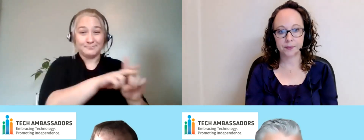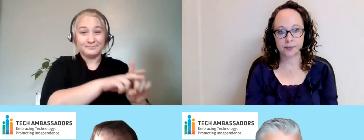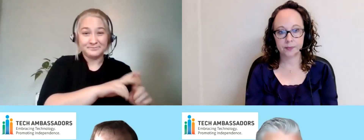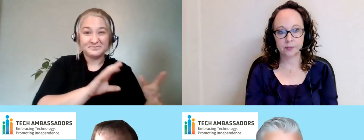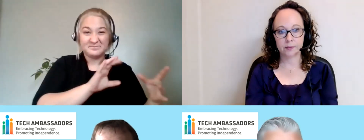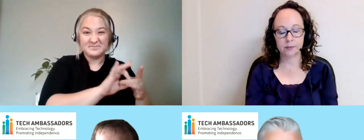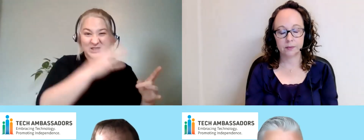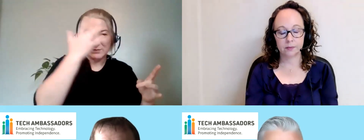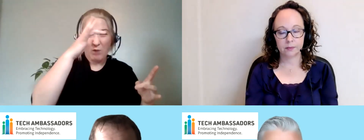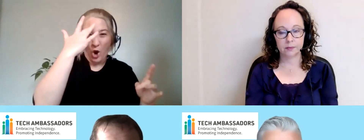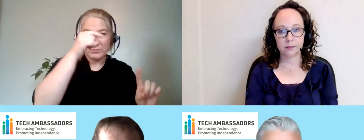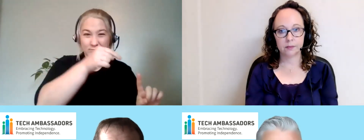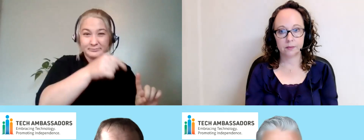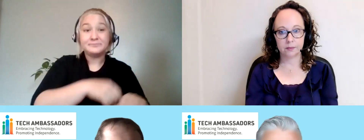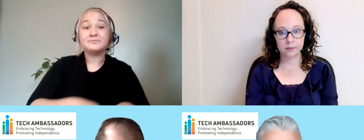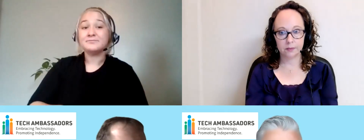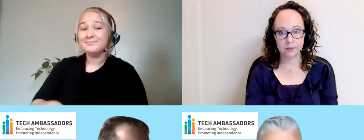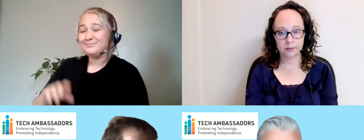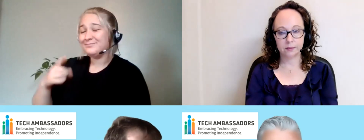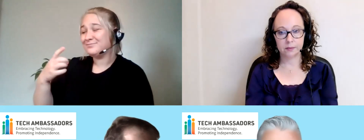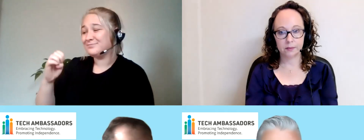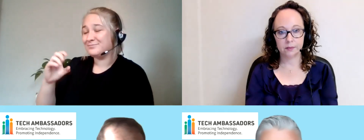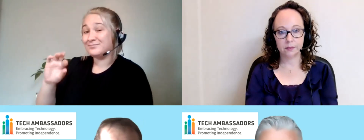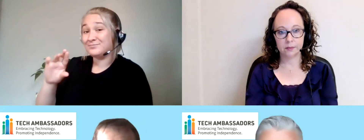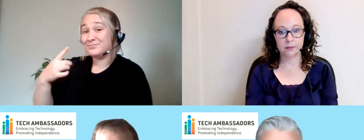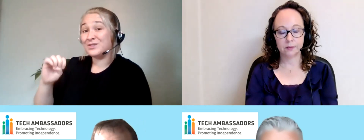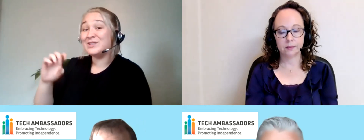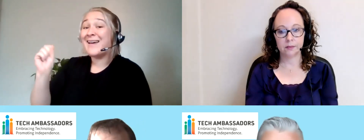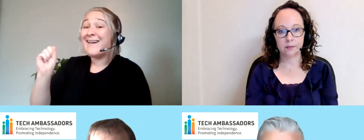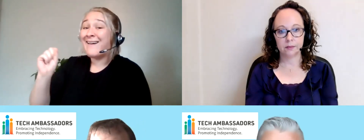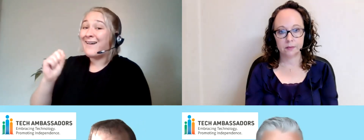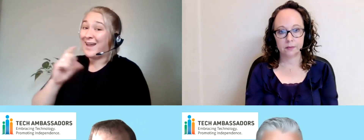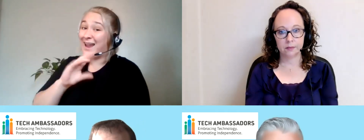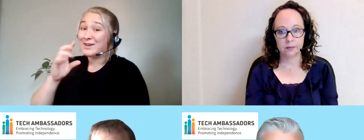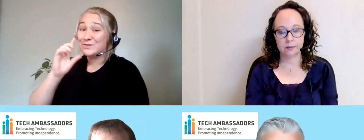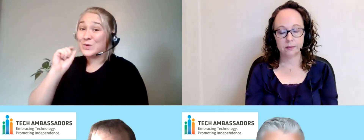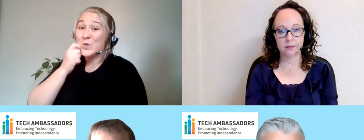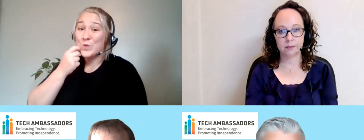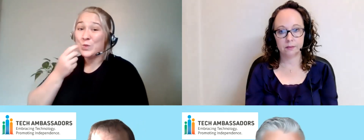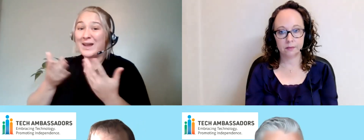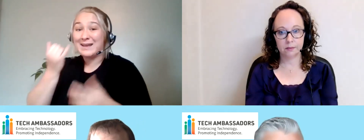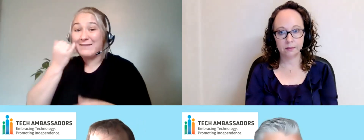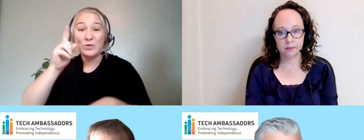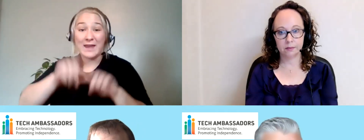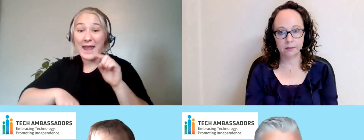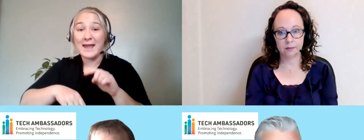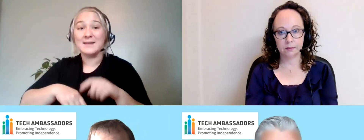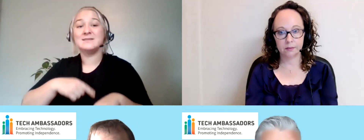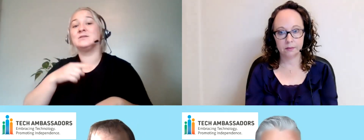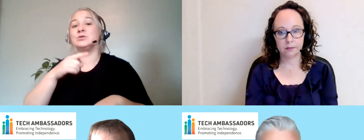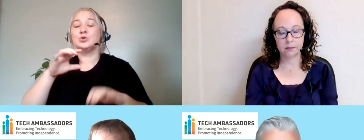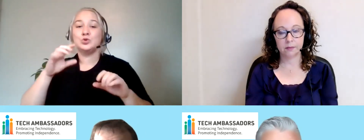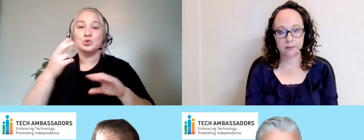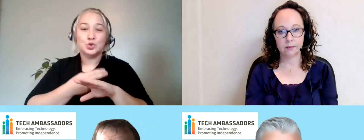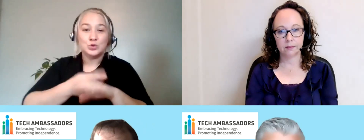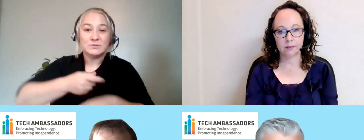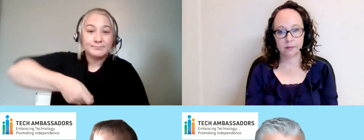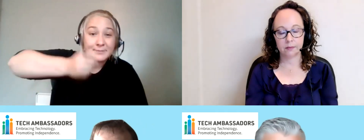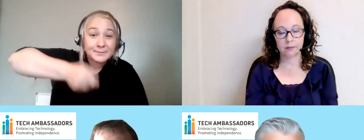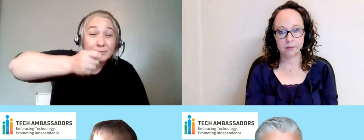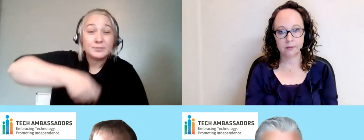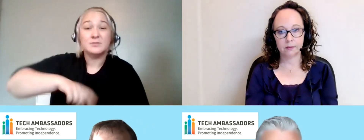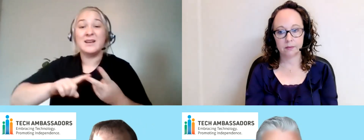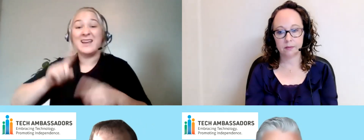some of those devices too is if you can't manually operate a switch or a button, a lot of those can be voice controlled yeah, with